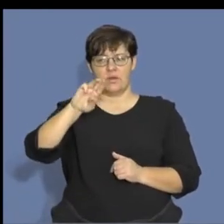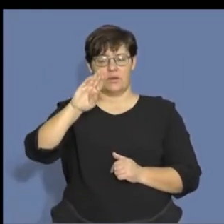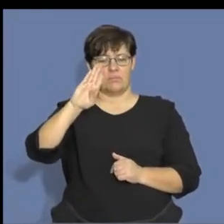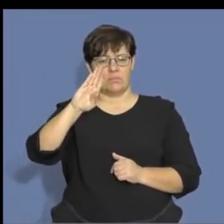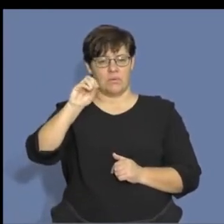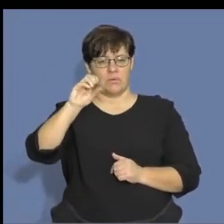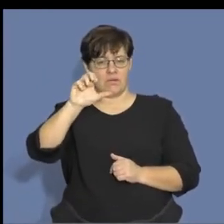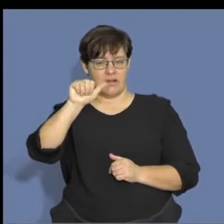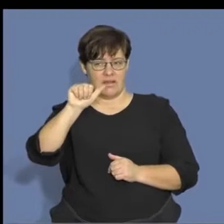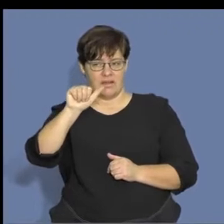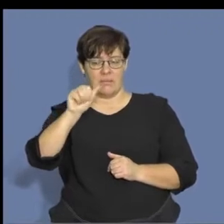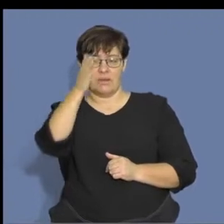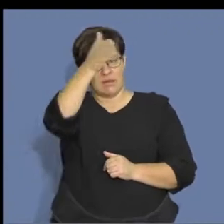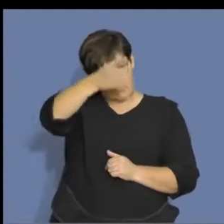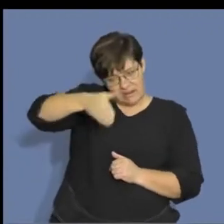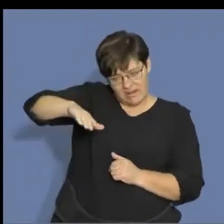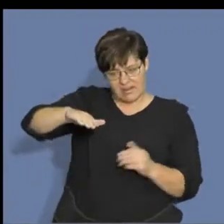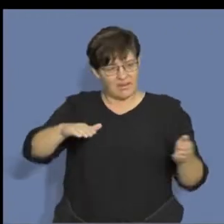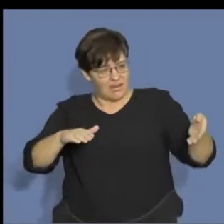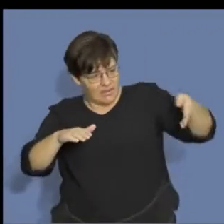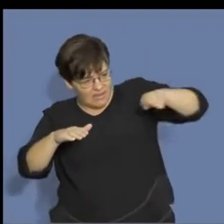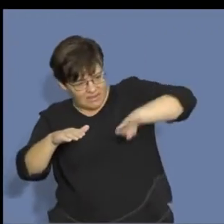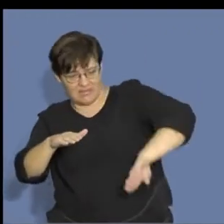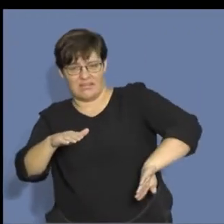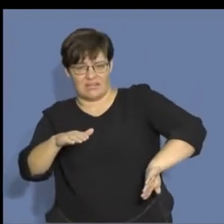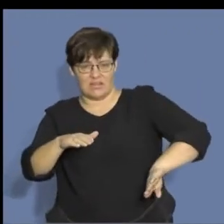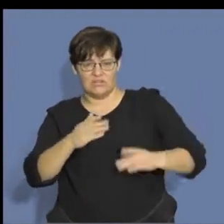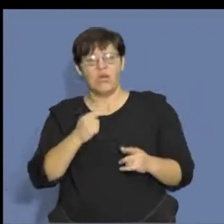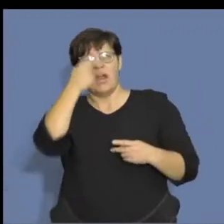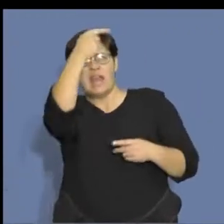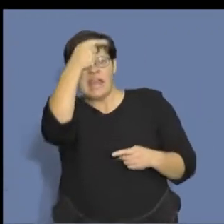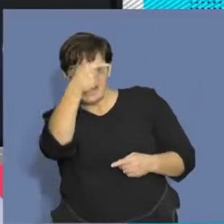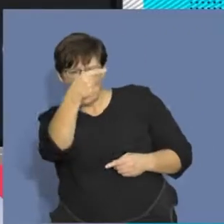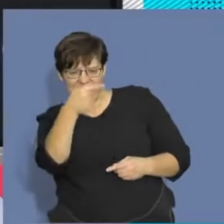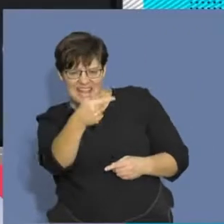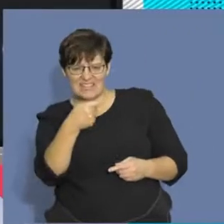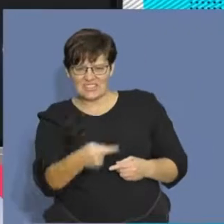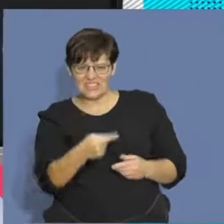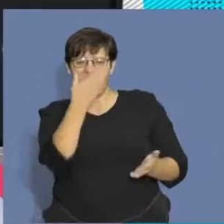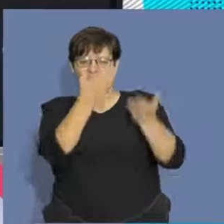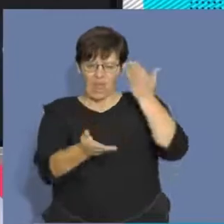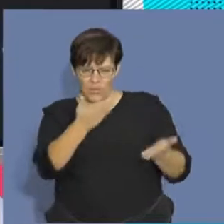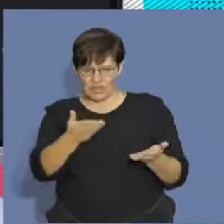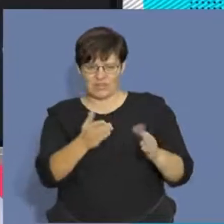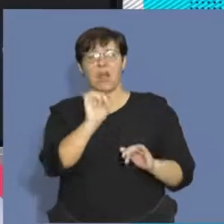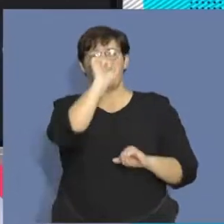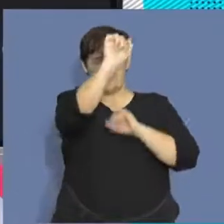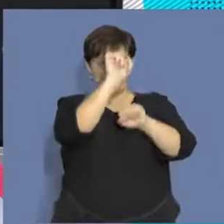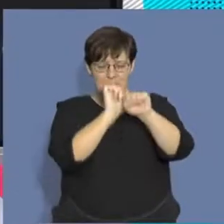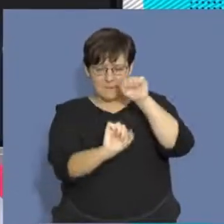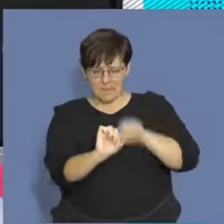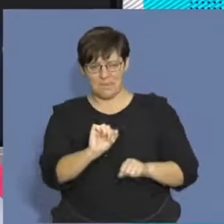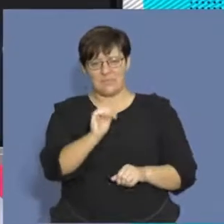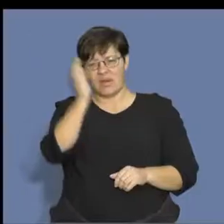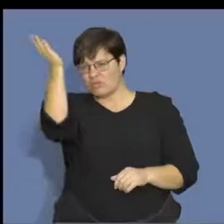hyperbola looks like. And so in functions, every different equation represents a different type of curve.